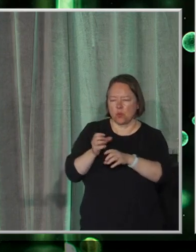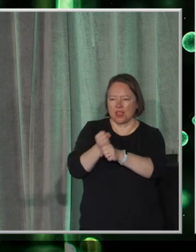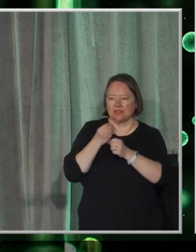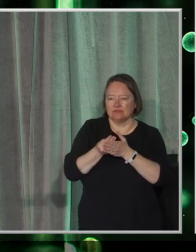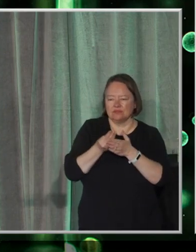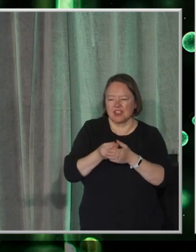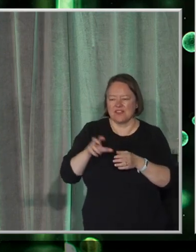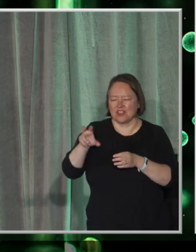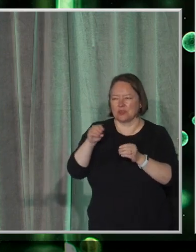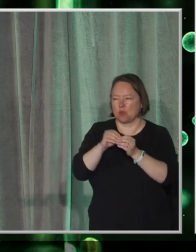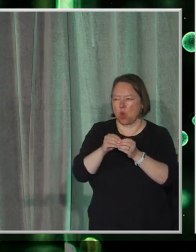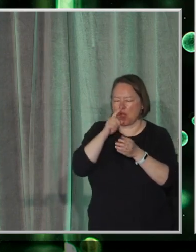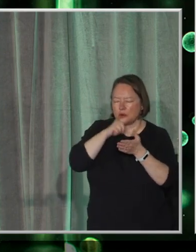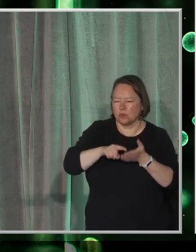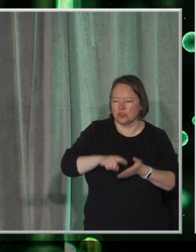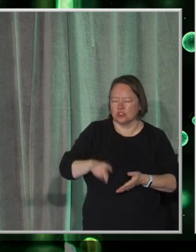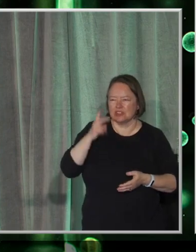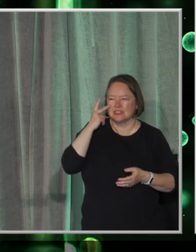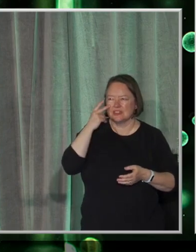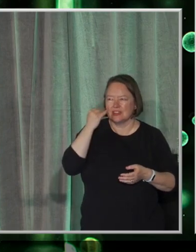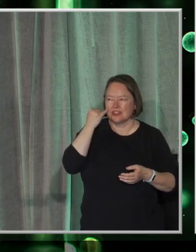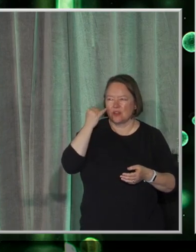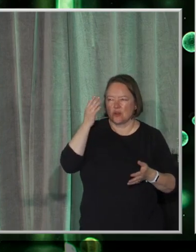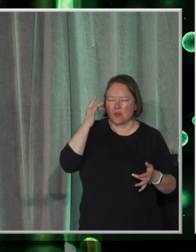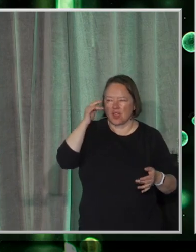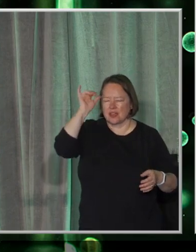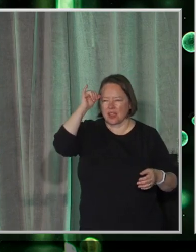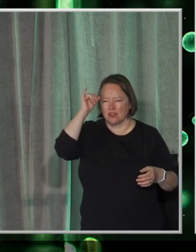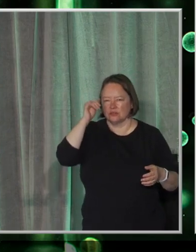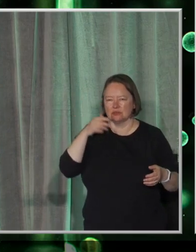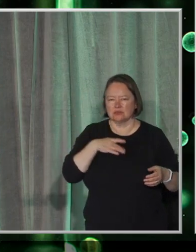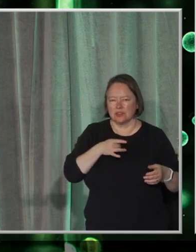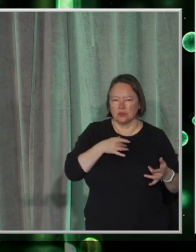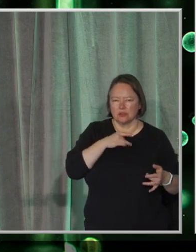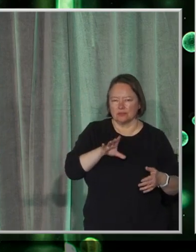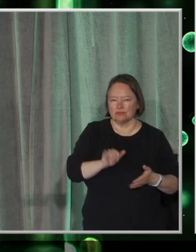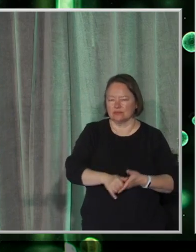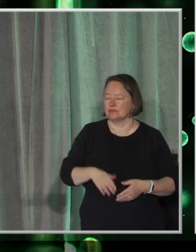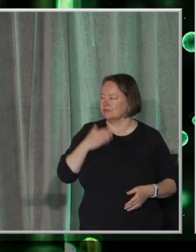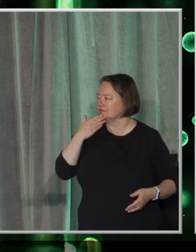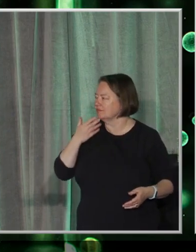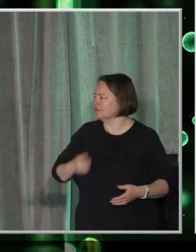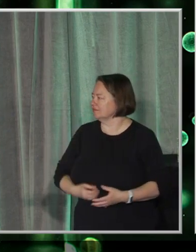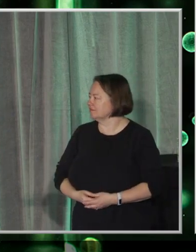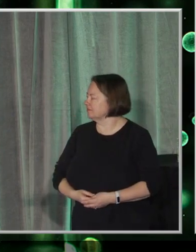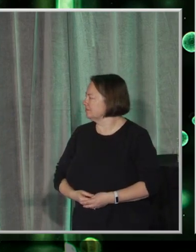in more research and development to see the reasons why and have clear data for that. Yeah, thank you very much. Thank you. Yeah.